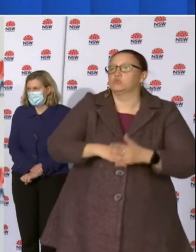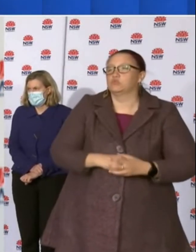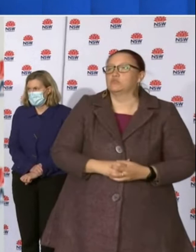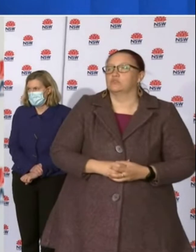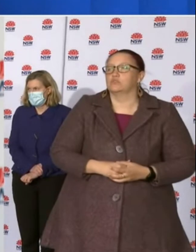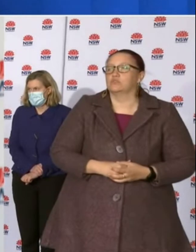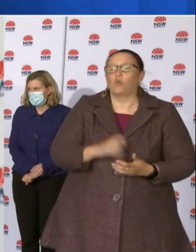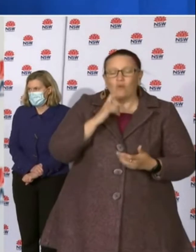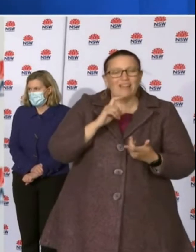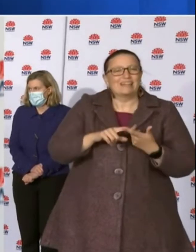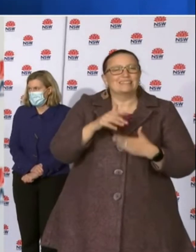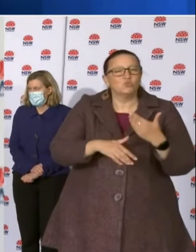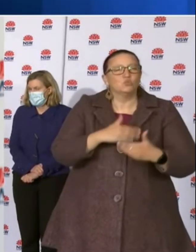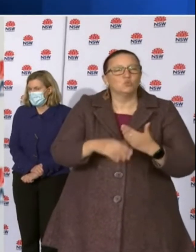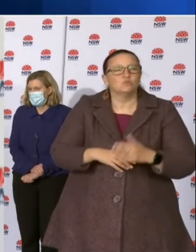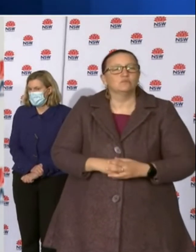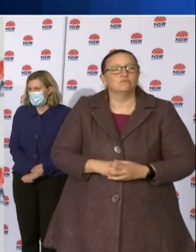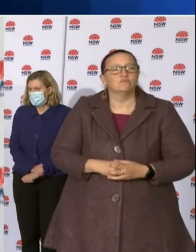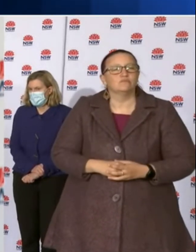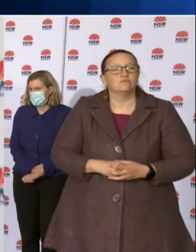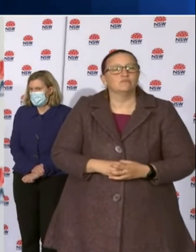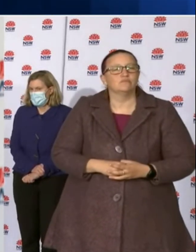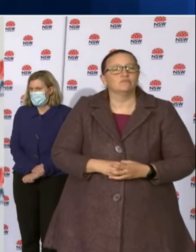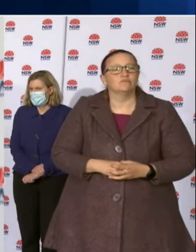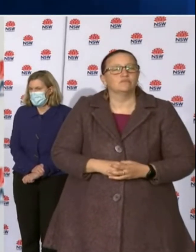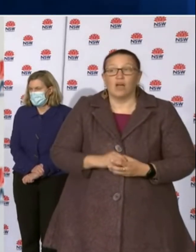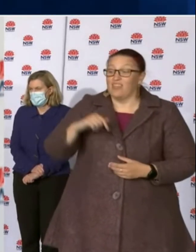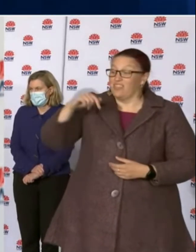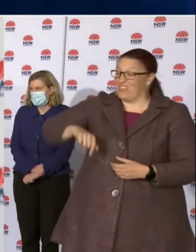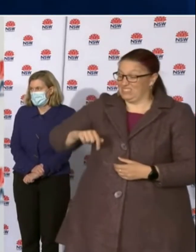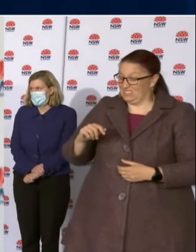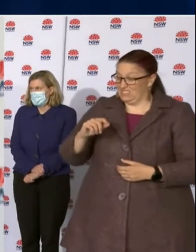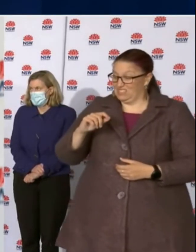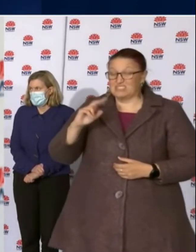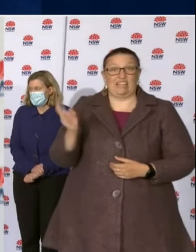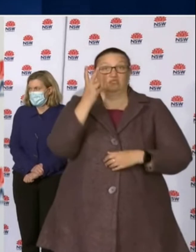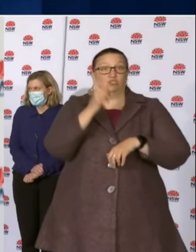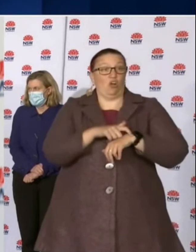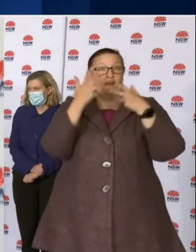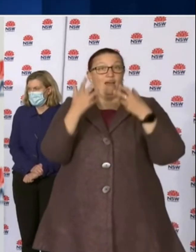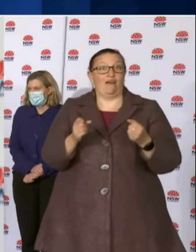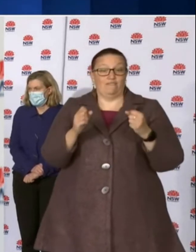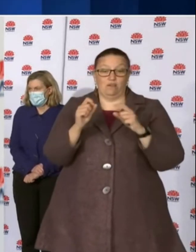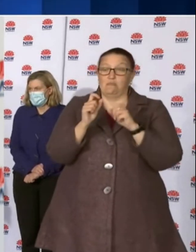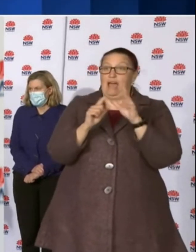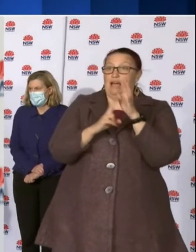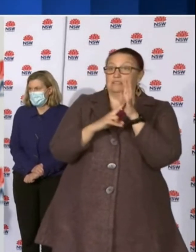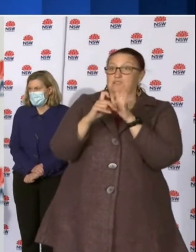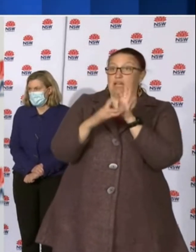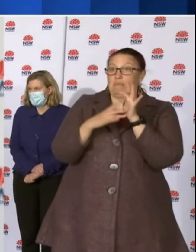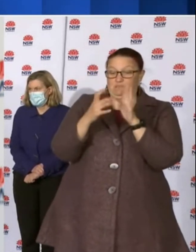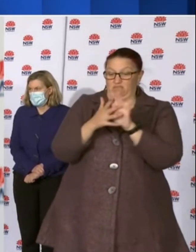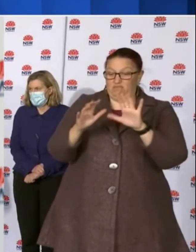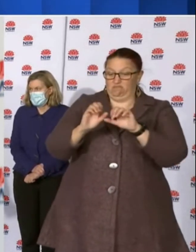years. The first pandemic was quite indicative of human response. So what happens is, you get through a certain